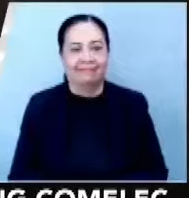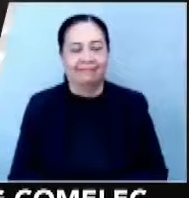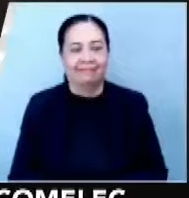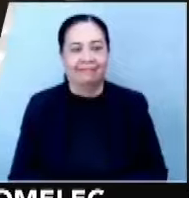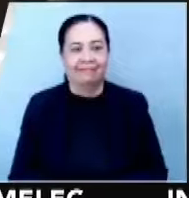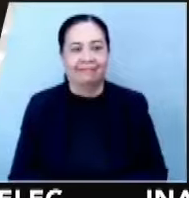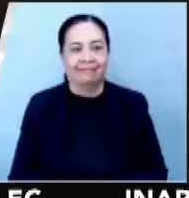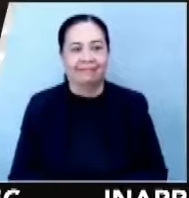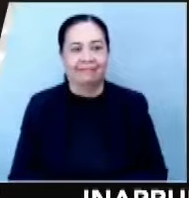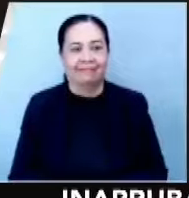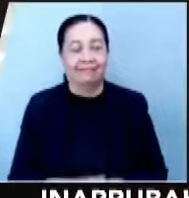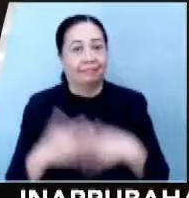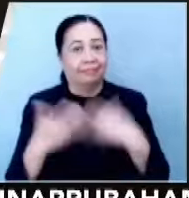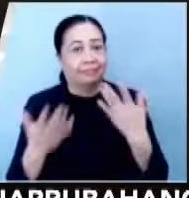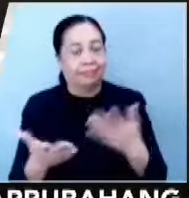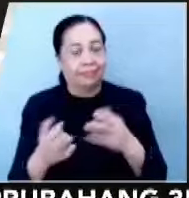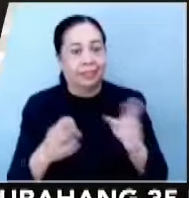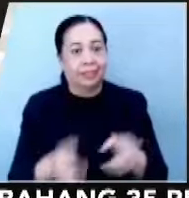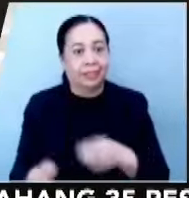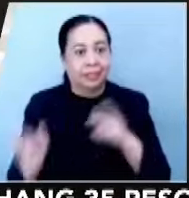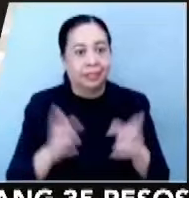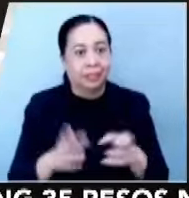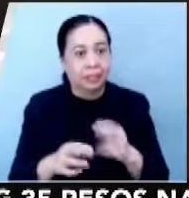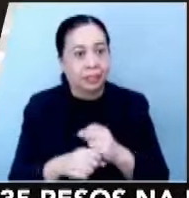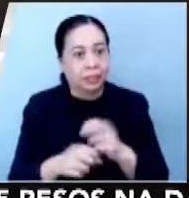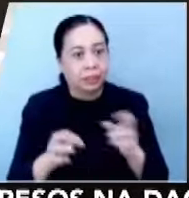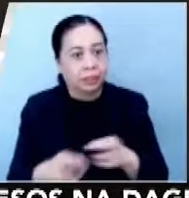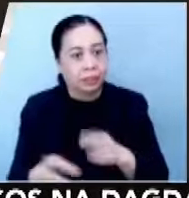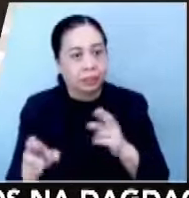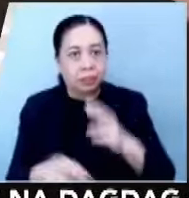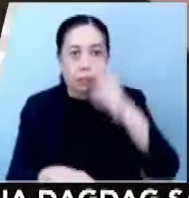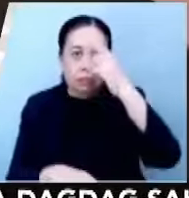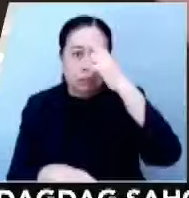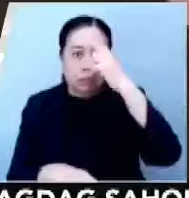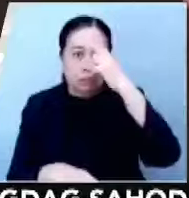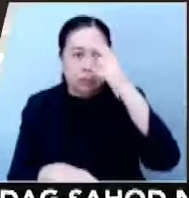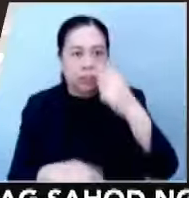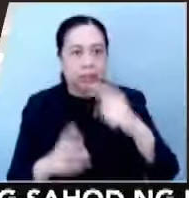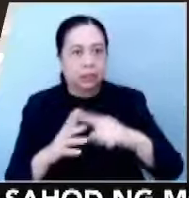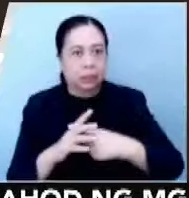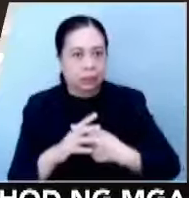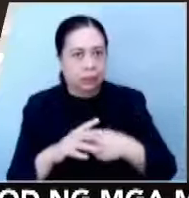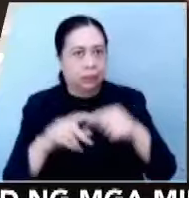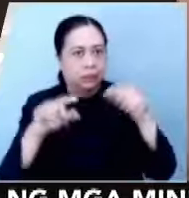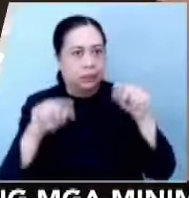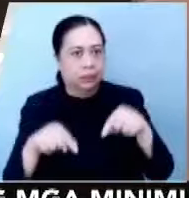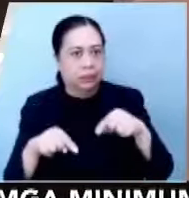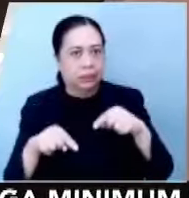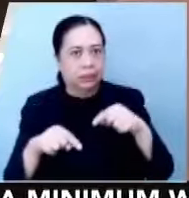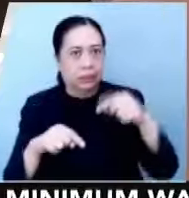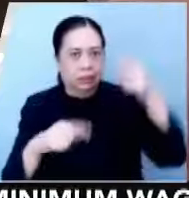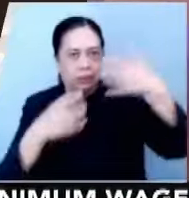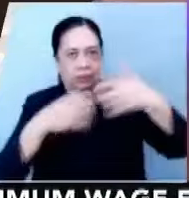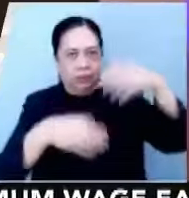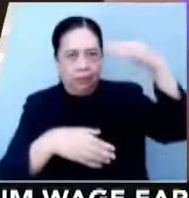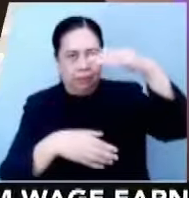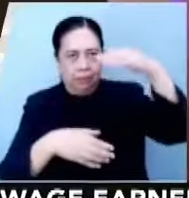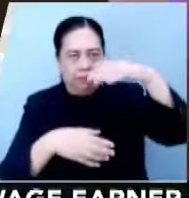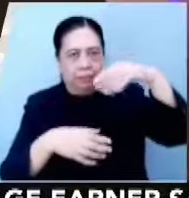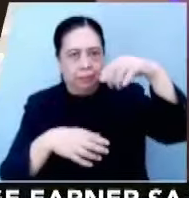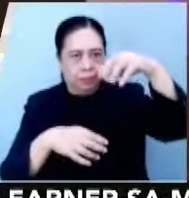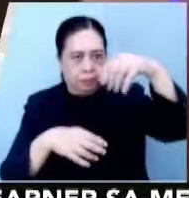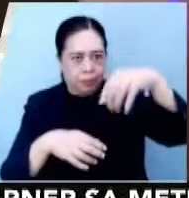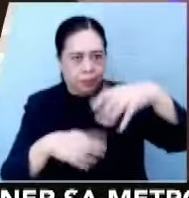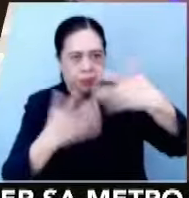Ito naman yung site na gumagawa ng recycled pencil. So it still starts here at the top. Diyan po nagsisimula yung blending